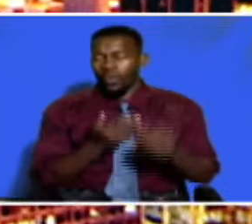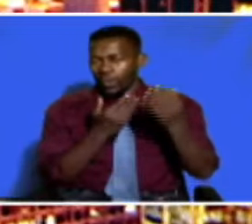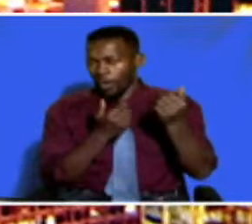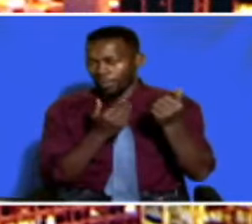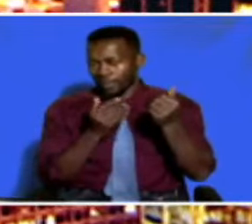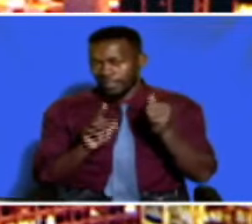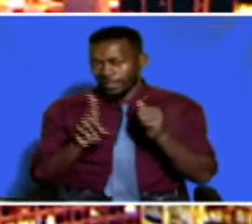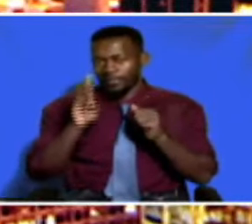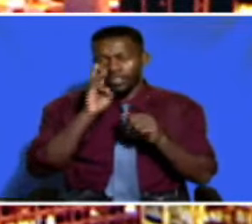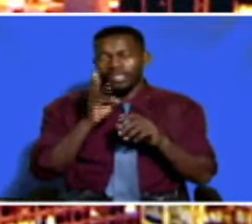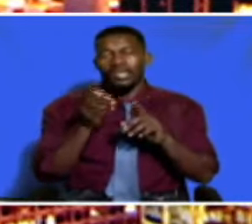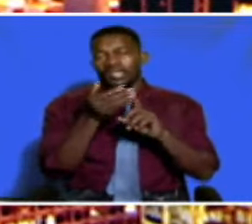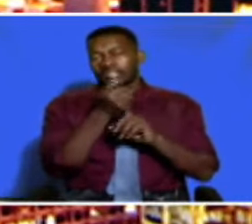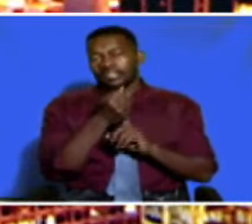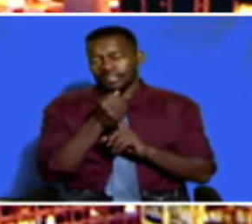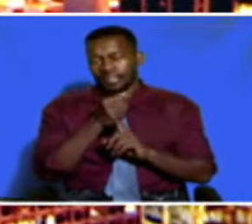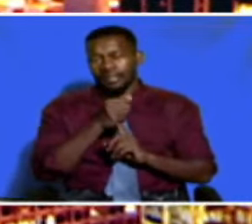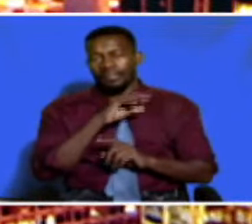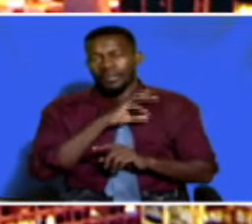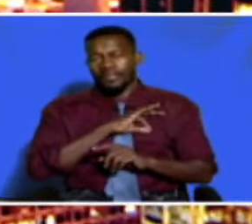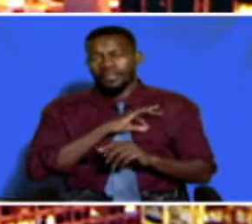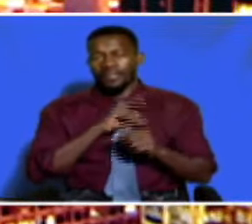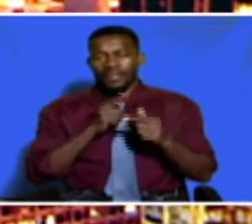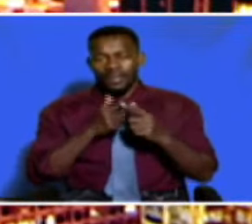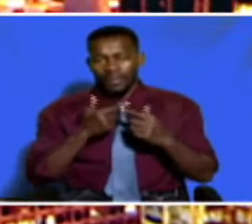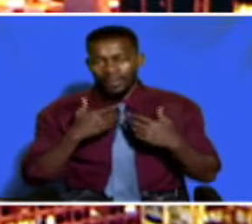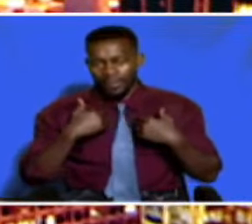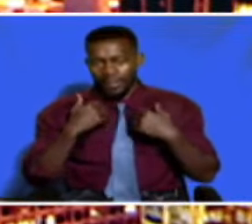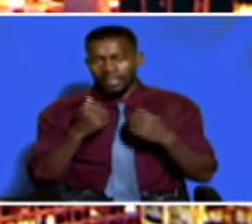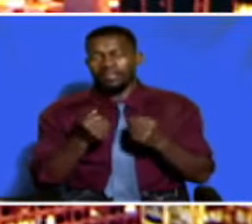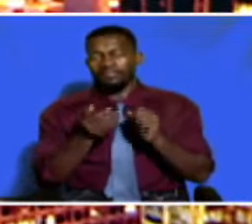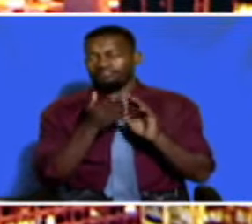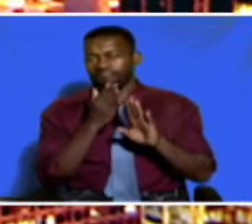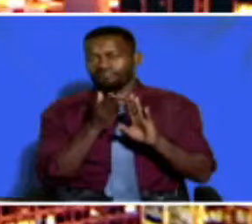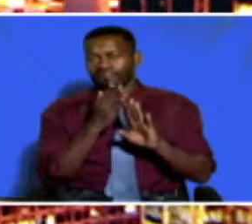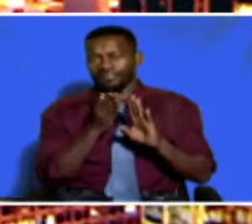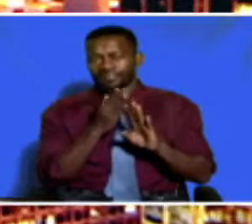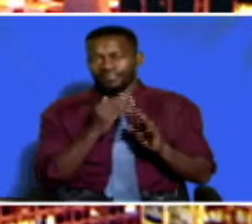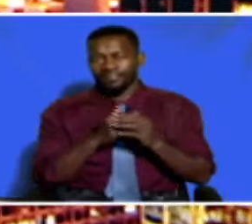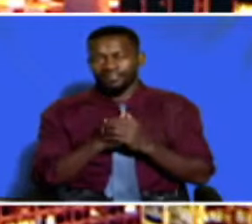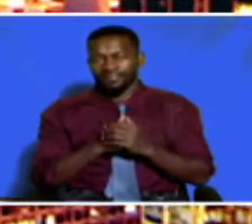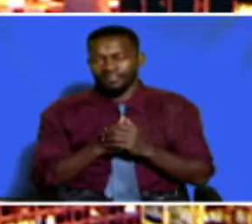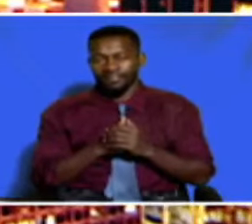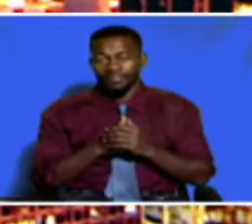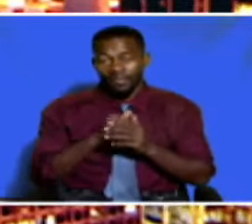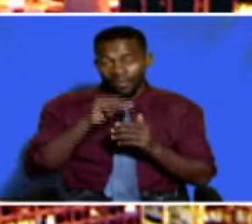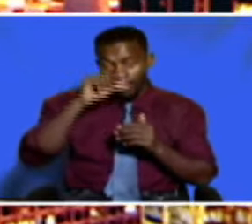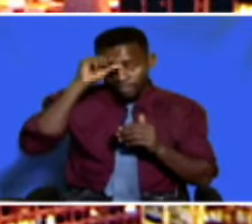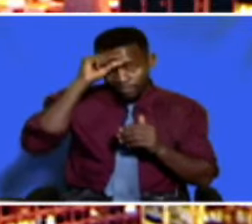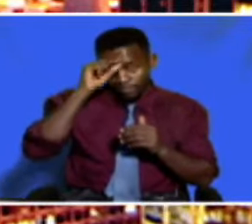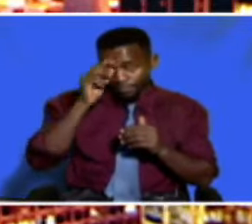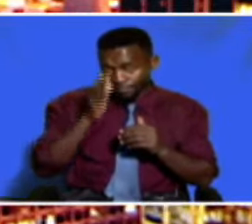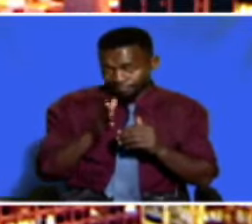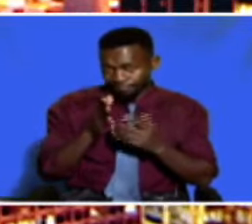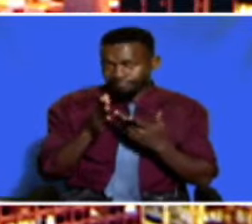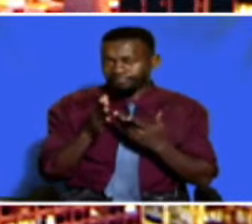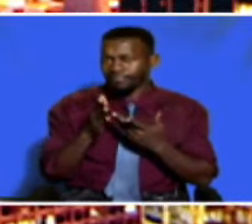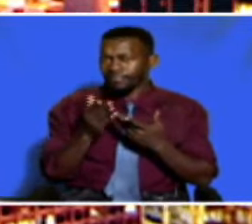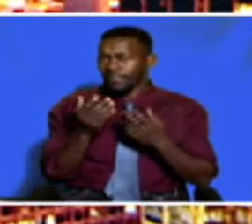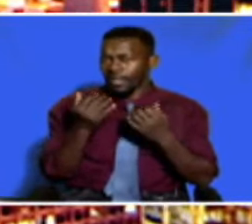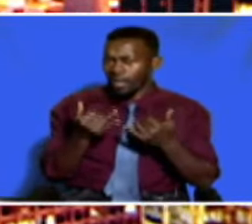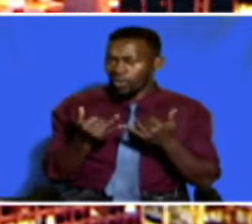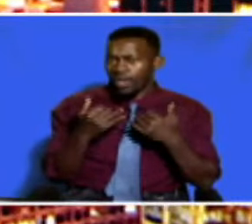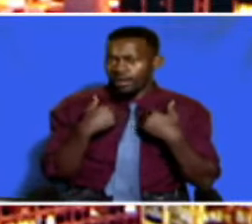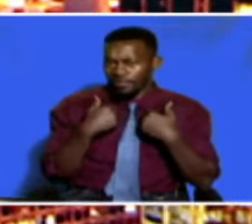ule ufadhili anaohitaji na vile vile kupona afueni ya haraka Gatwiri. Serikali imehimizwa kuhakikisha kuwa kuna nafasi